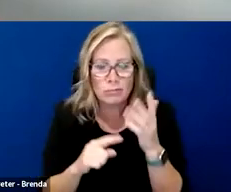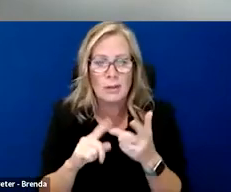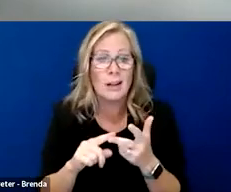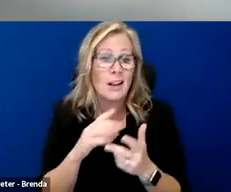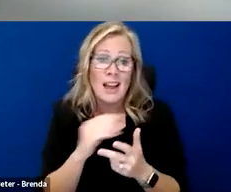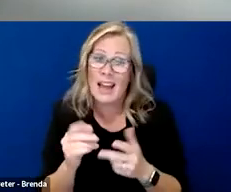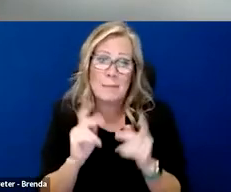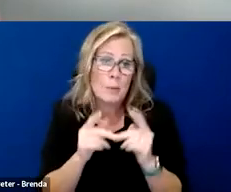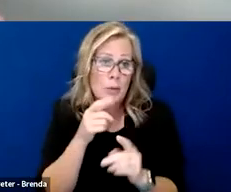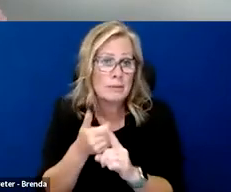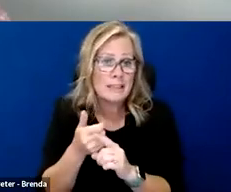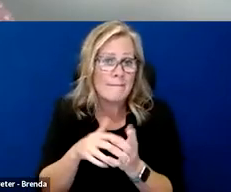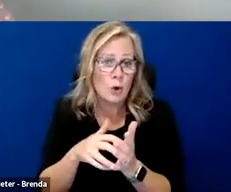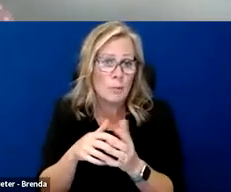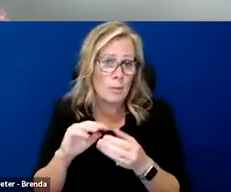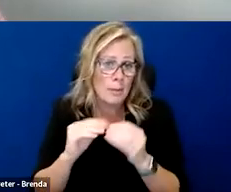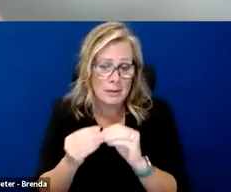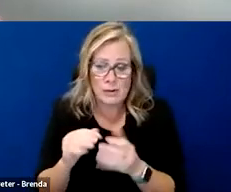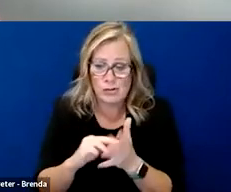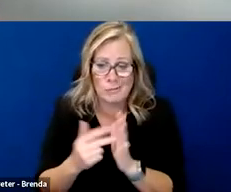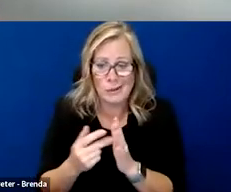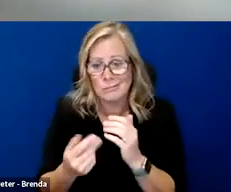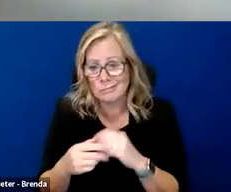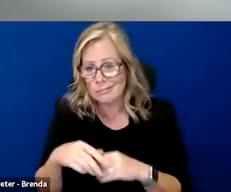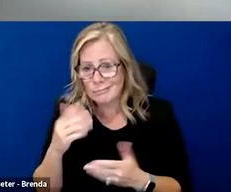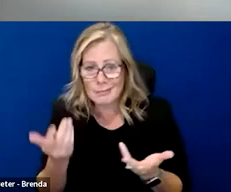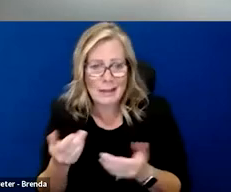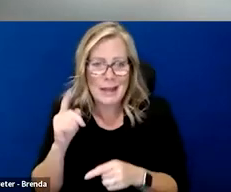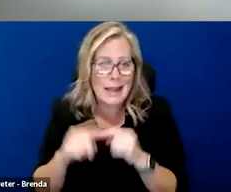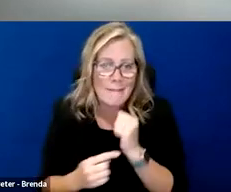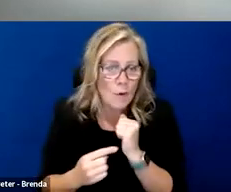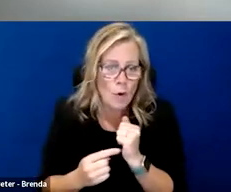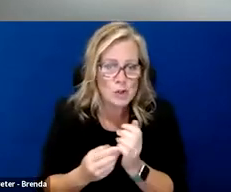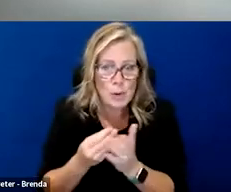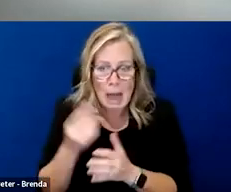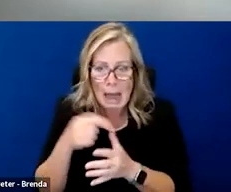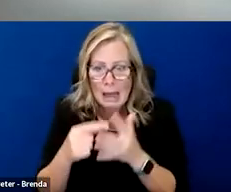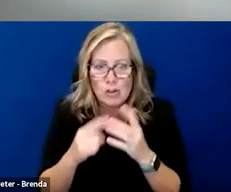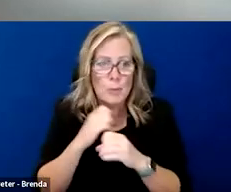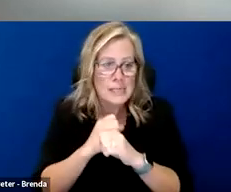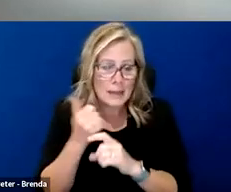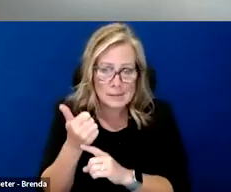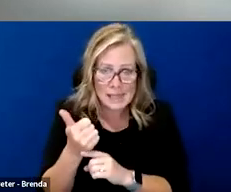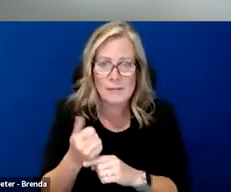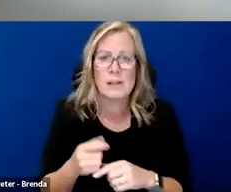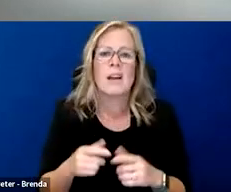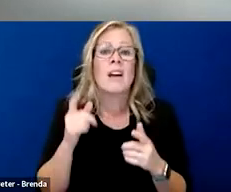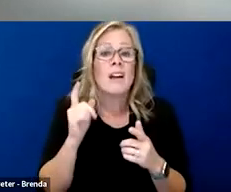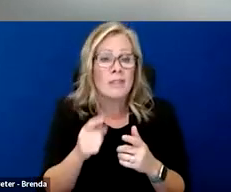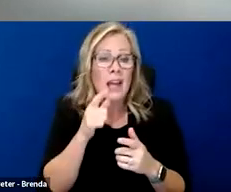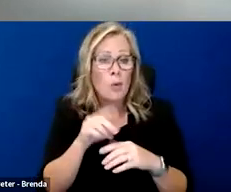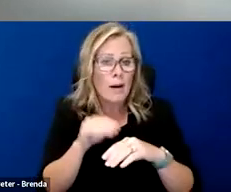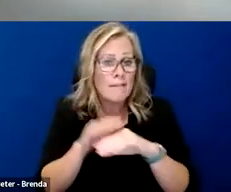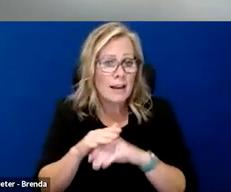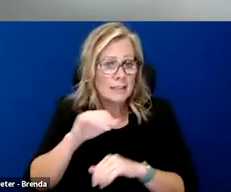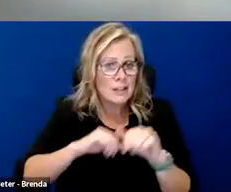factors that were very important. So this is something that affects us all and is likely to affect some more than others as well. So we need to be very attentive